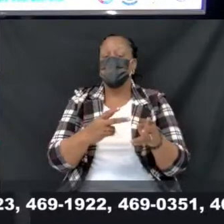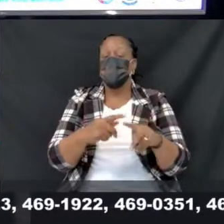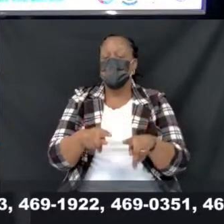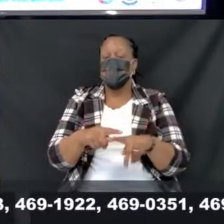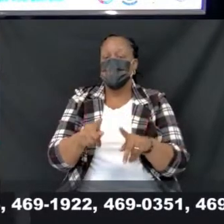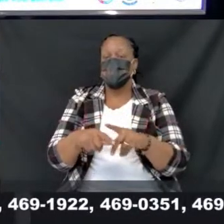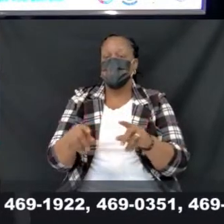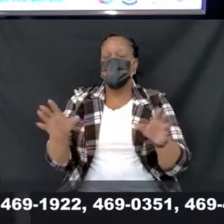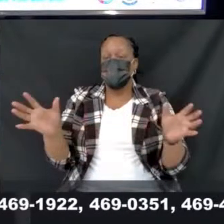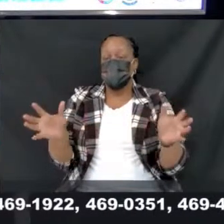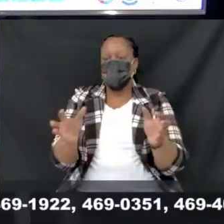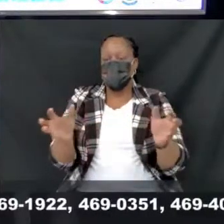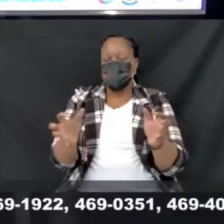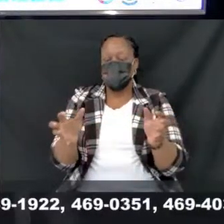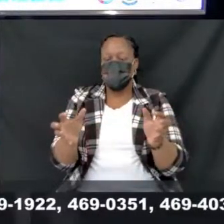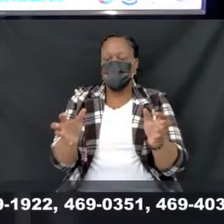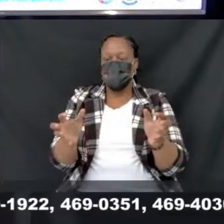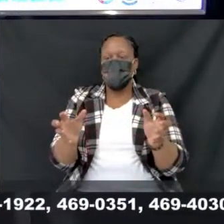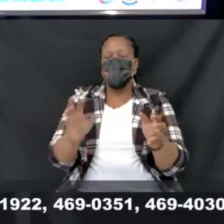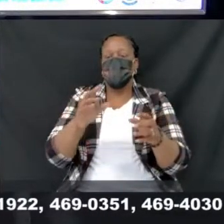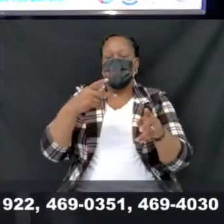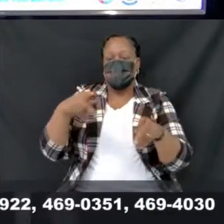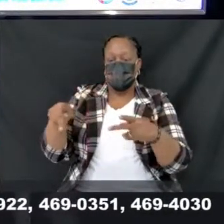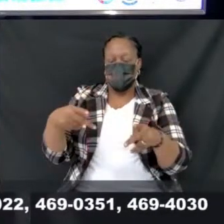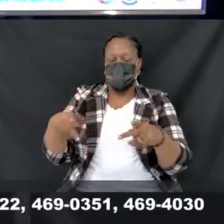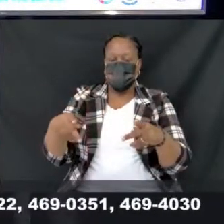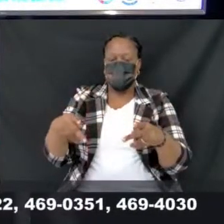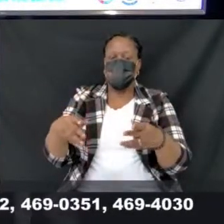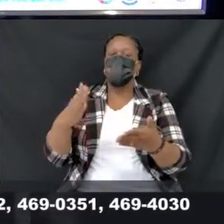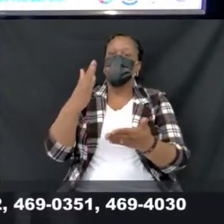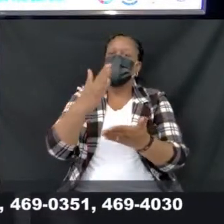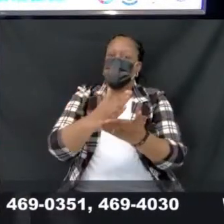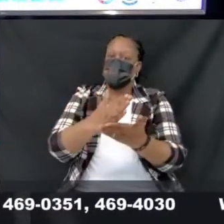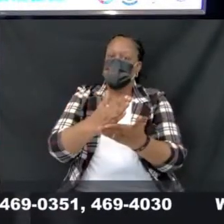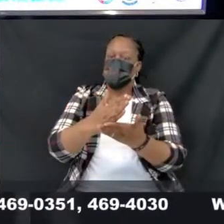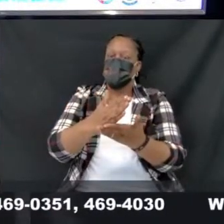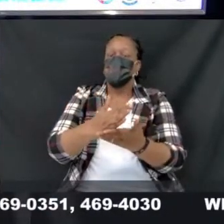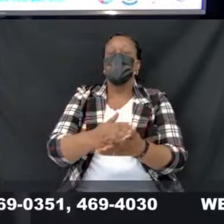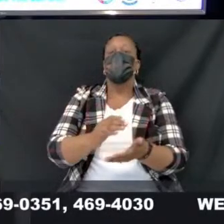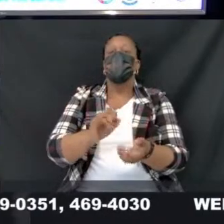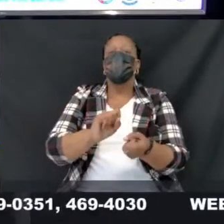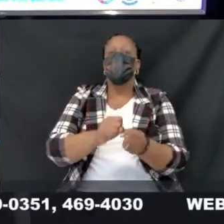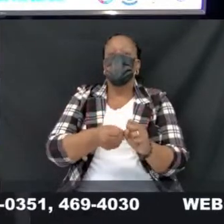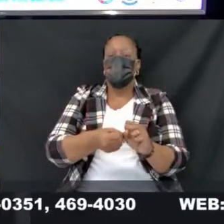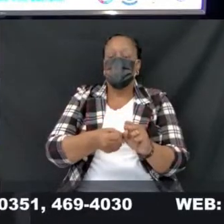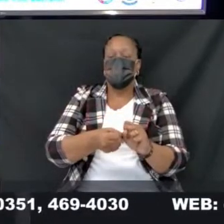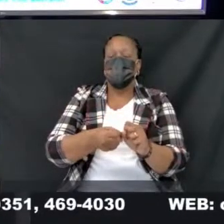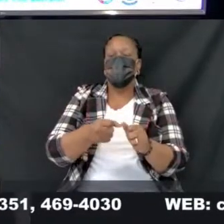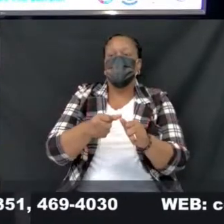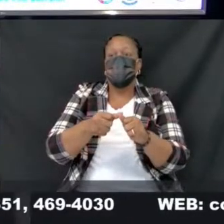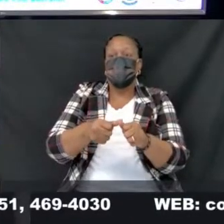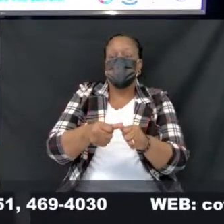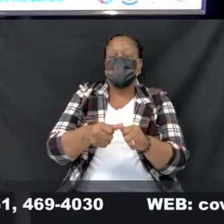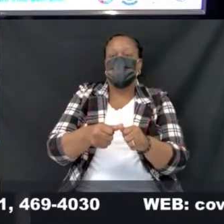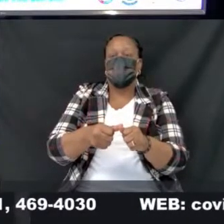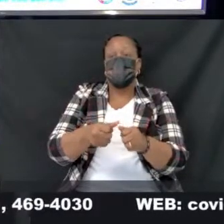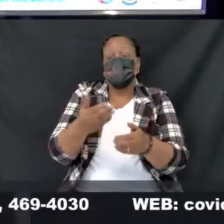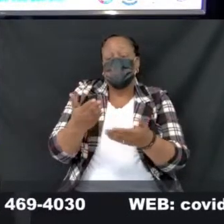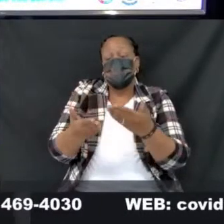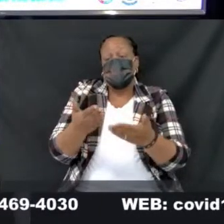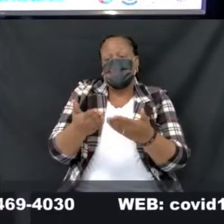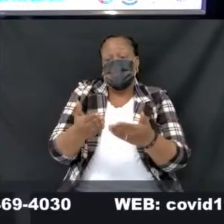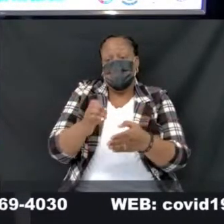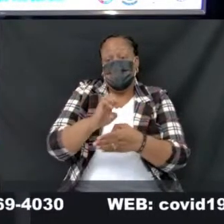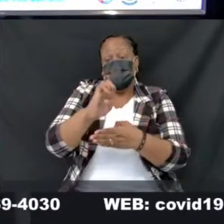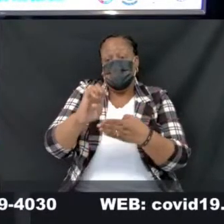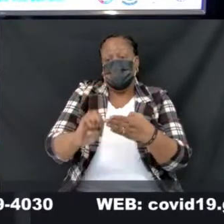mass gatherings is still in effect and likely to be until around the end of this month. We therefore ask for